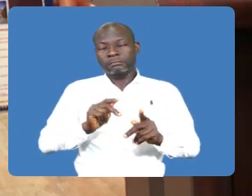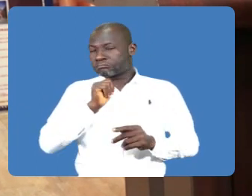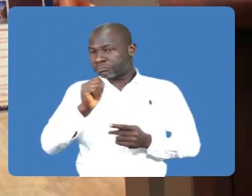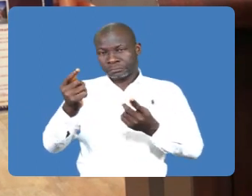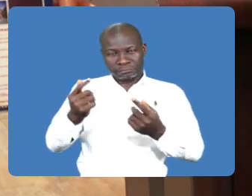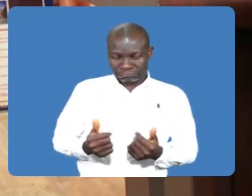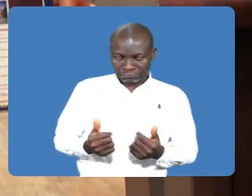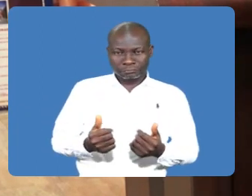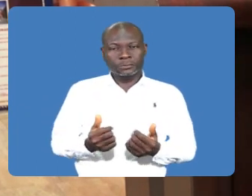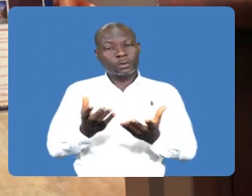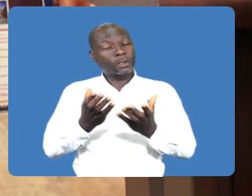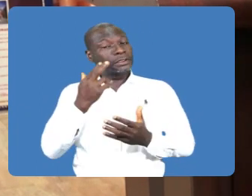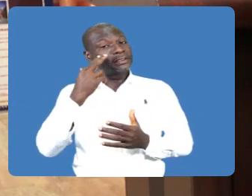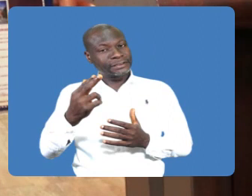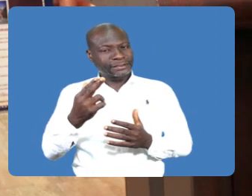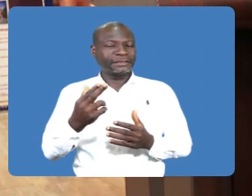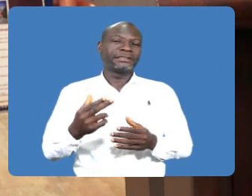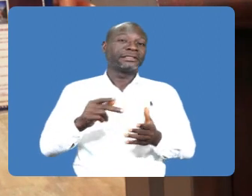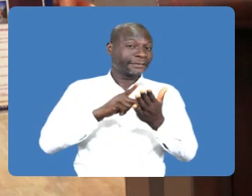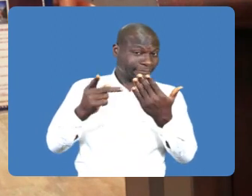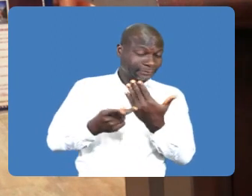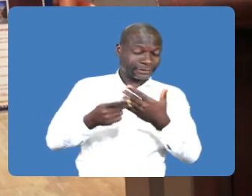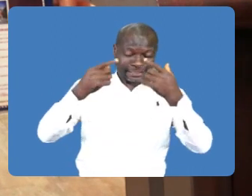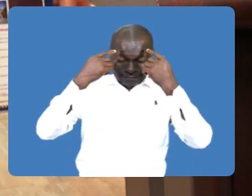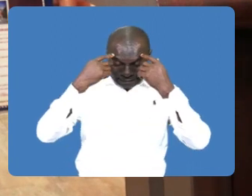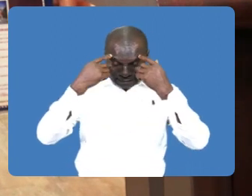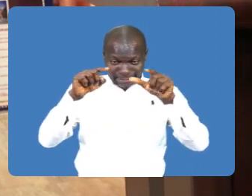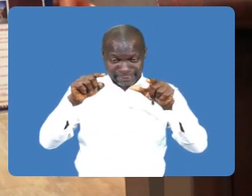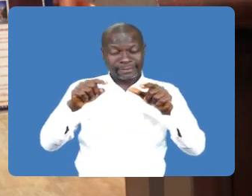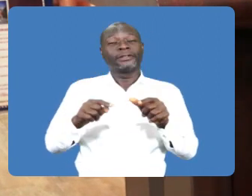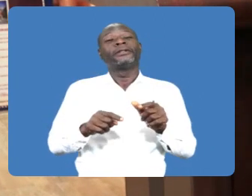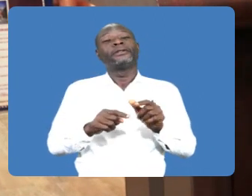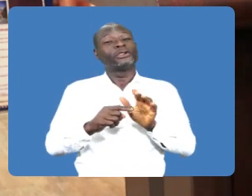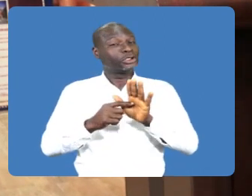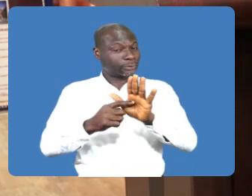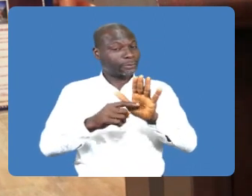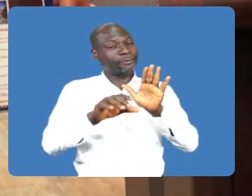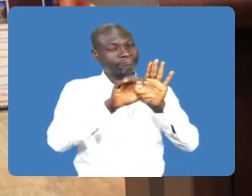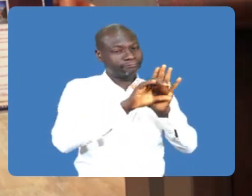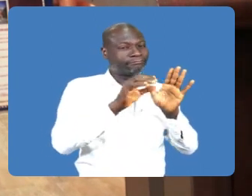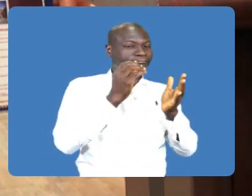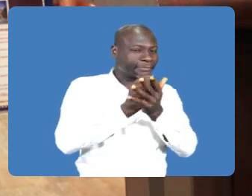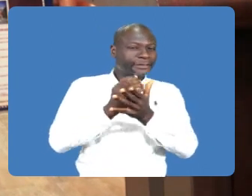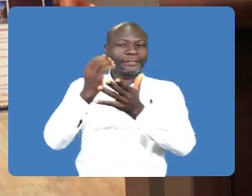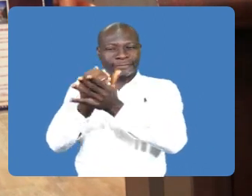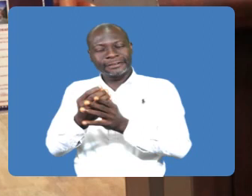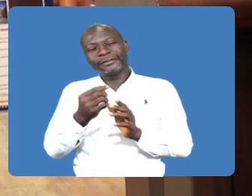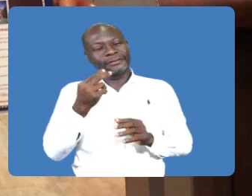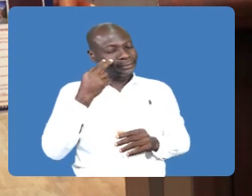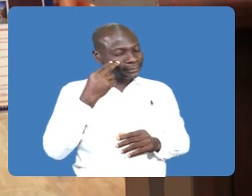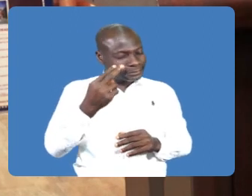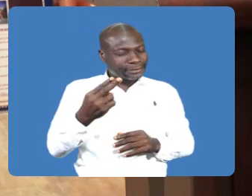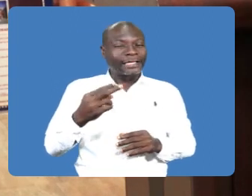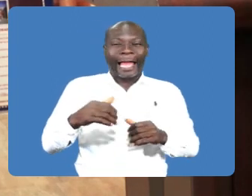book launch jumadie no ase no. And ne ya de mfoni kakra ebe chao na wanya